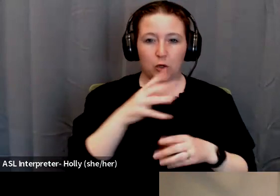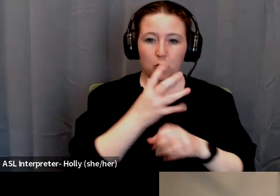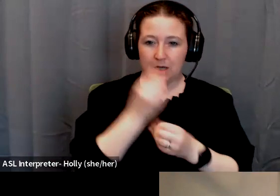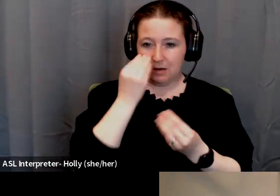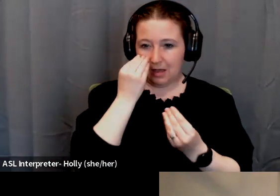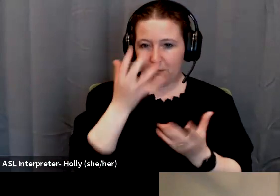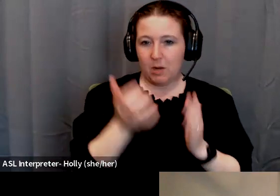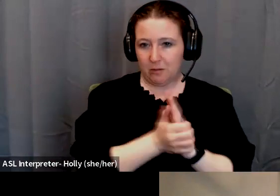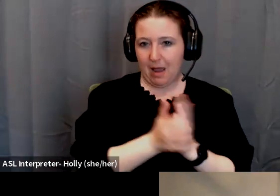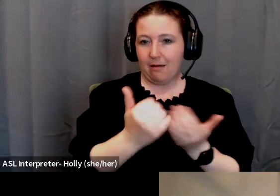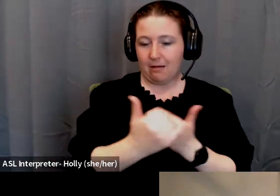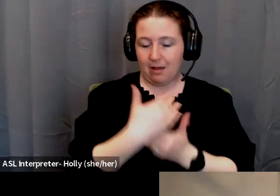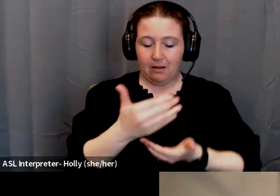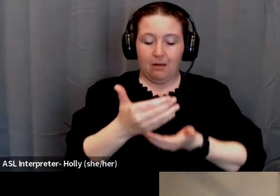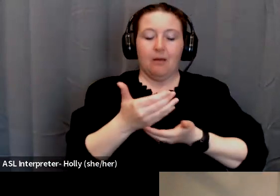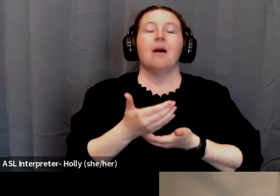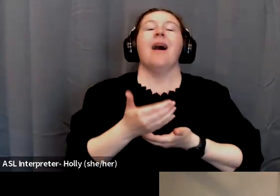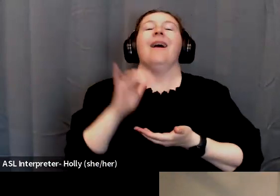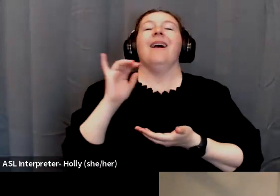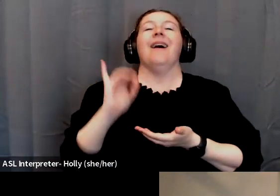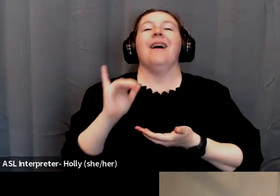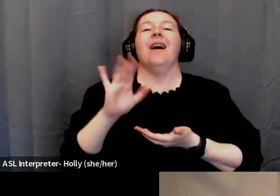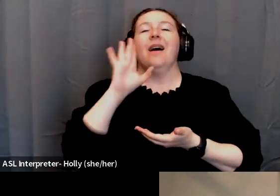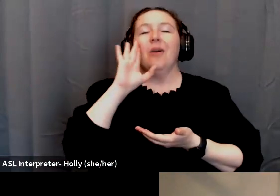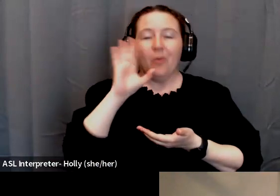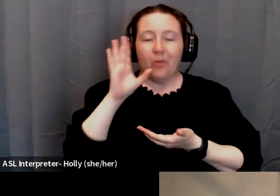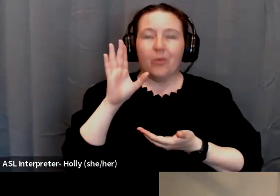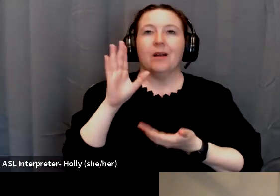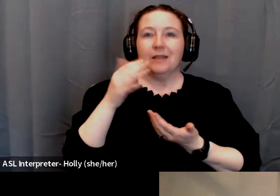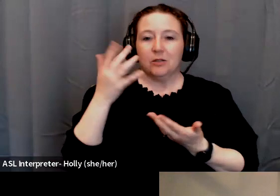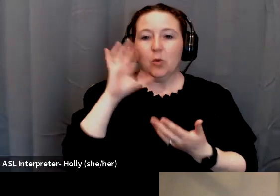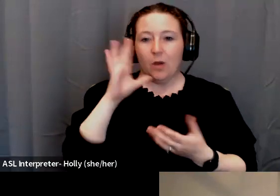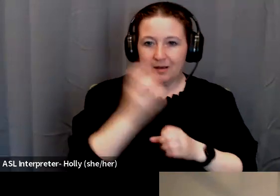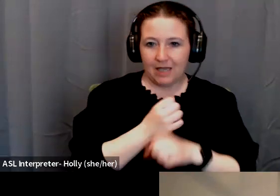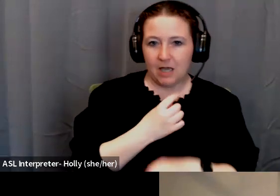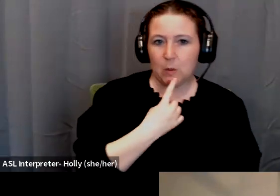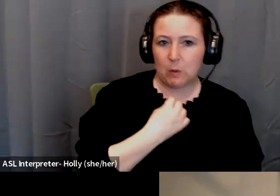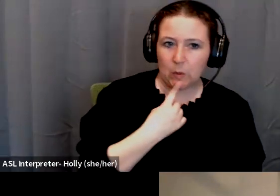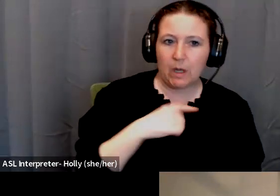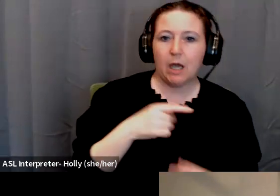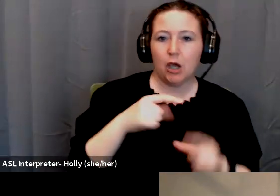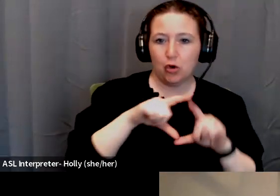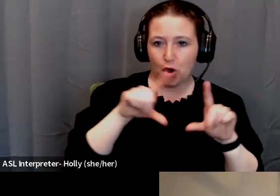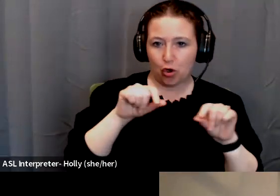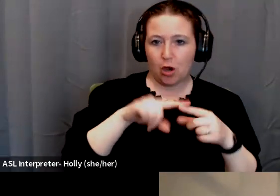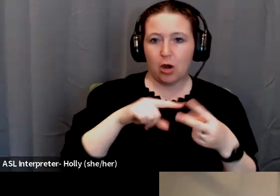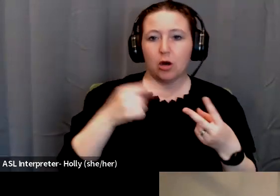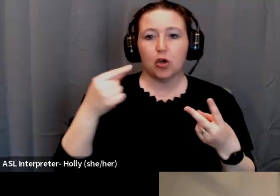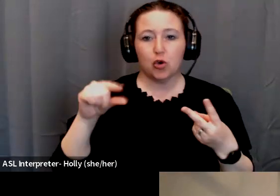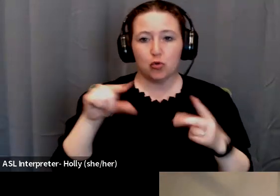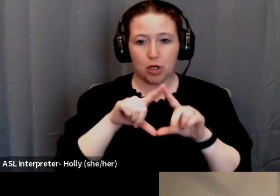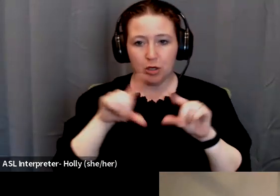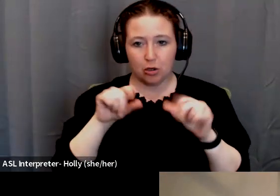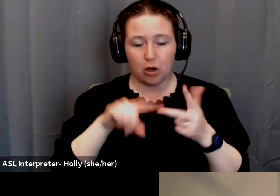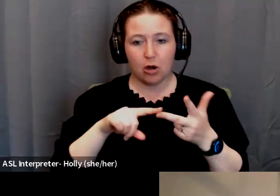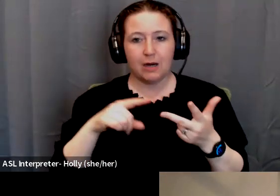information. Because you'll get your red card and your green card and a white card. I think it's a white card. So if you want to go up to the mic and ask a question,